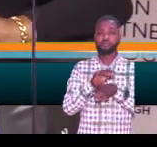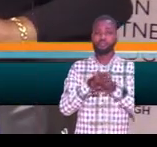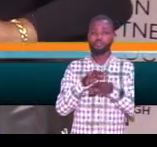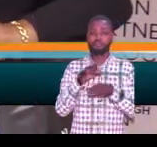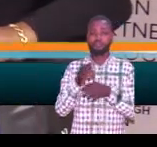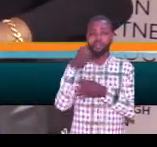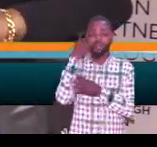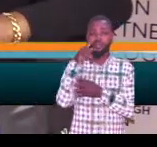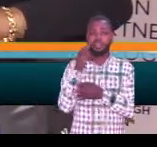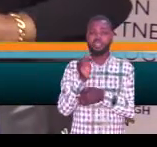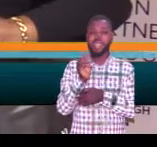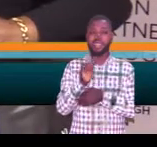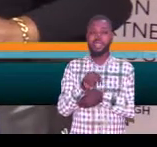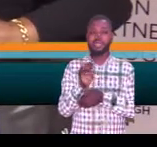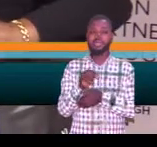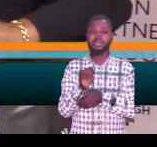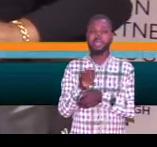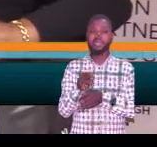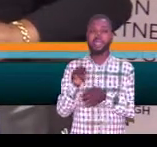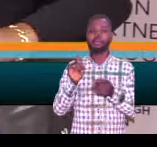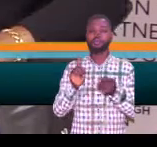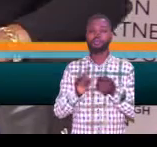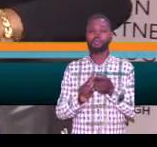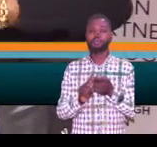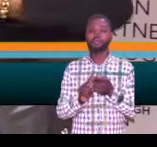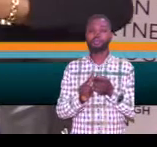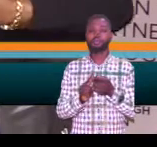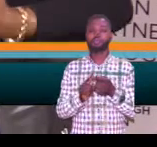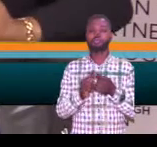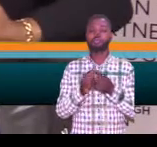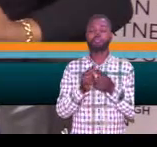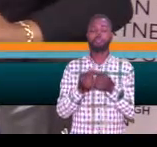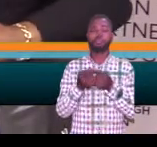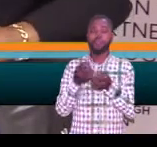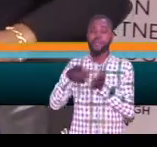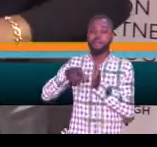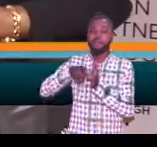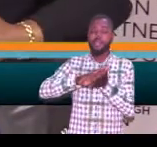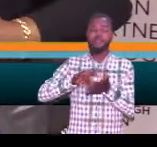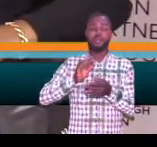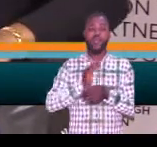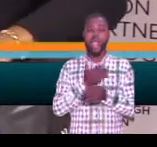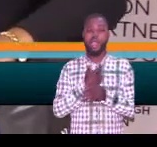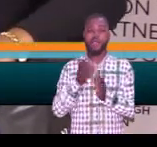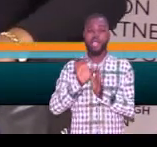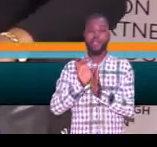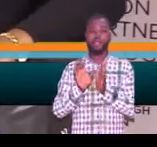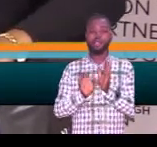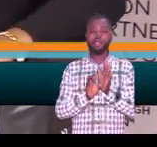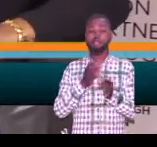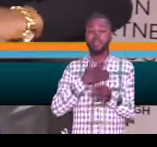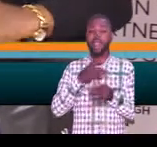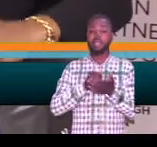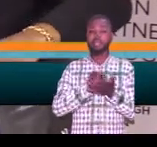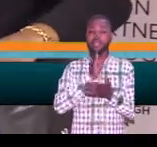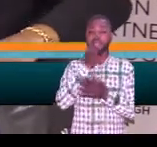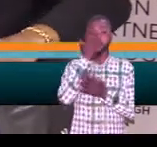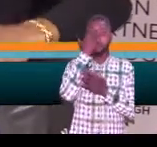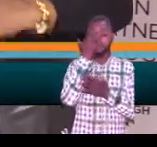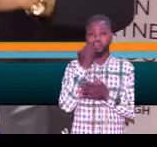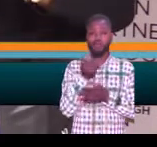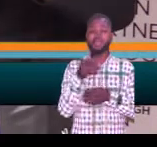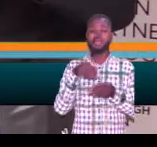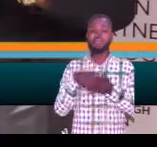called for the need to review our curriculum. And that is